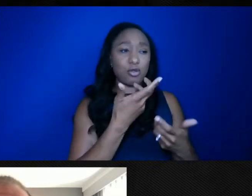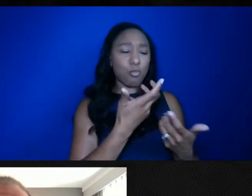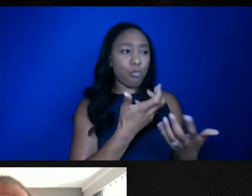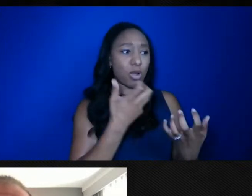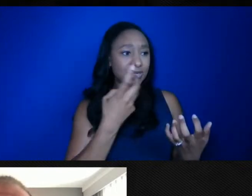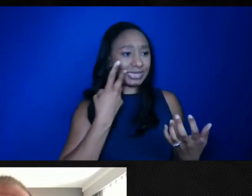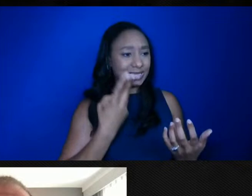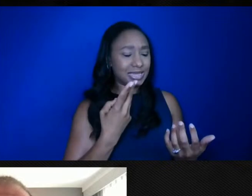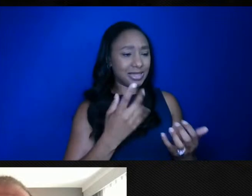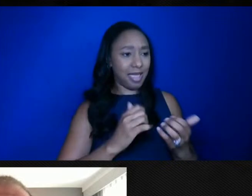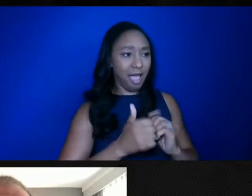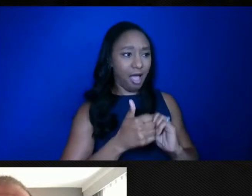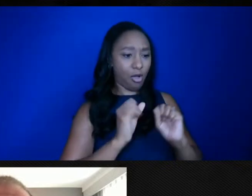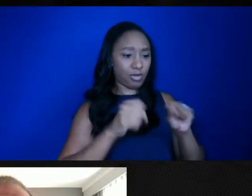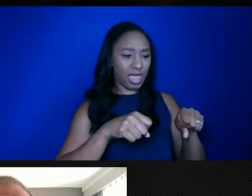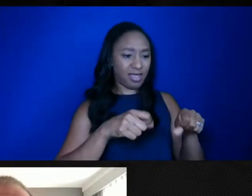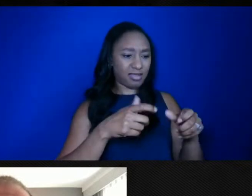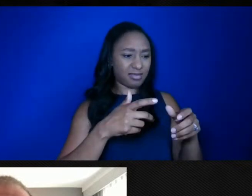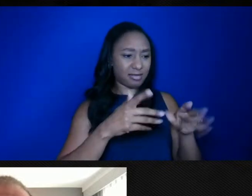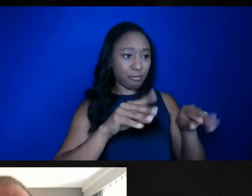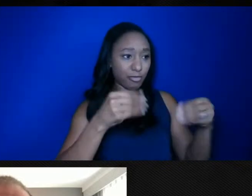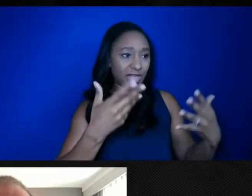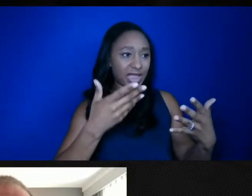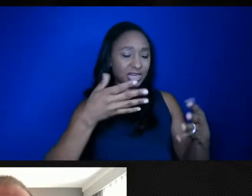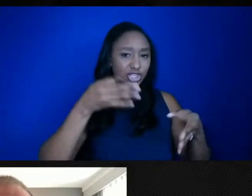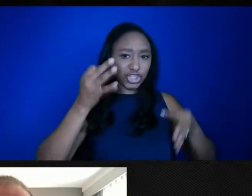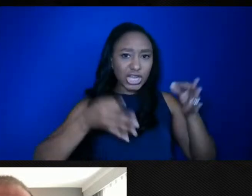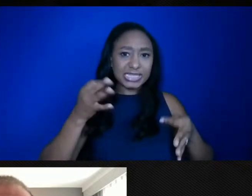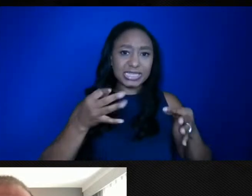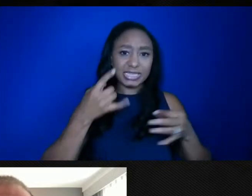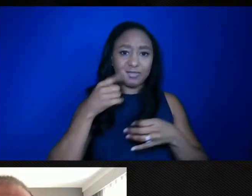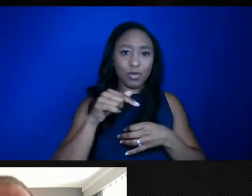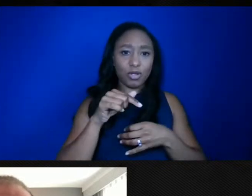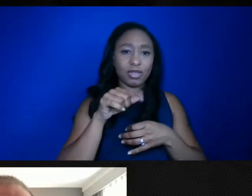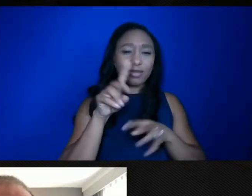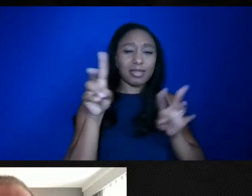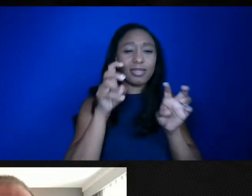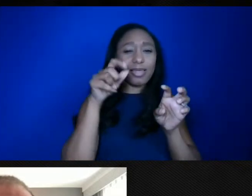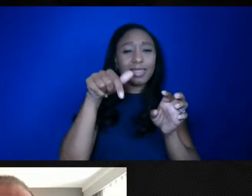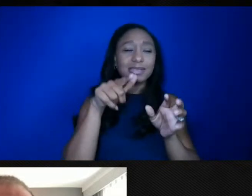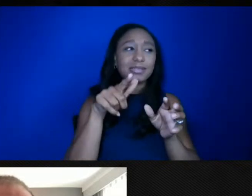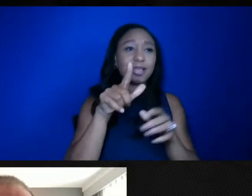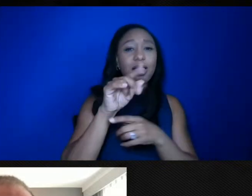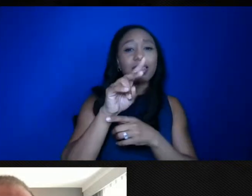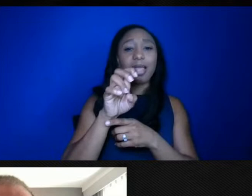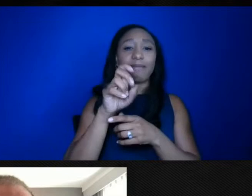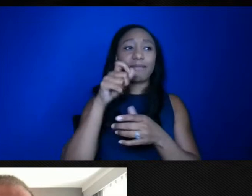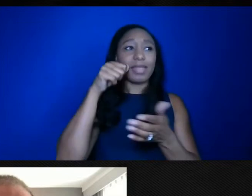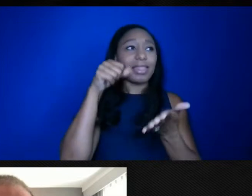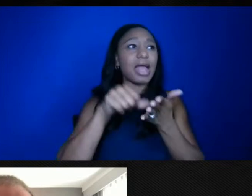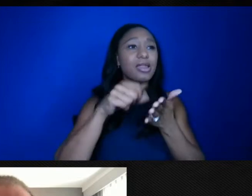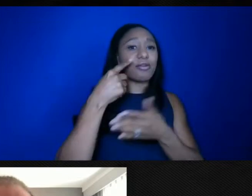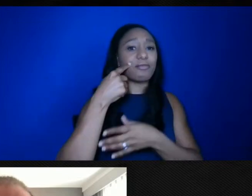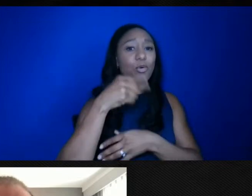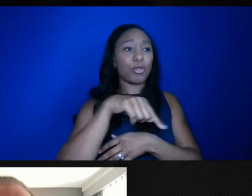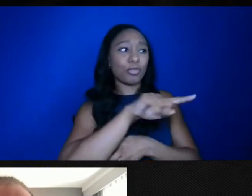ways, this is a love letter to these 5 boys and what they were able to accomplish by the end of this